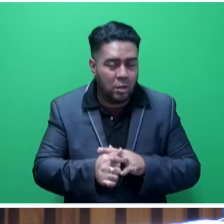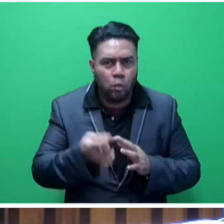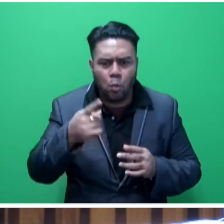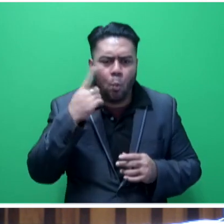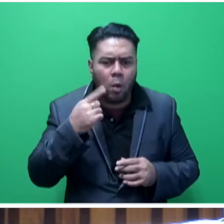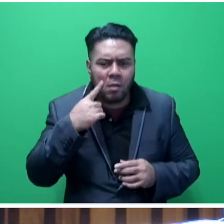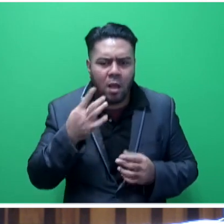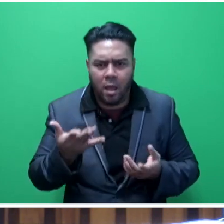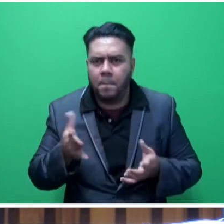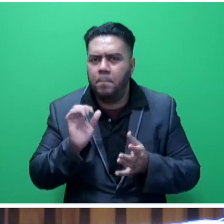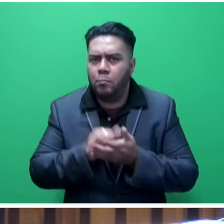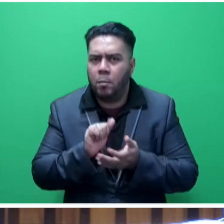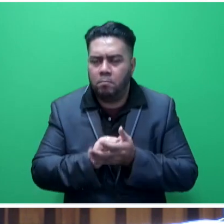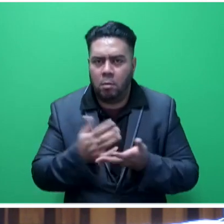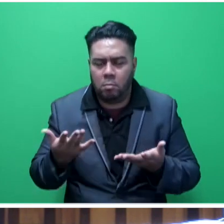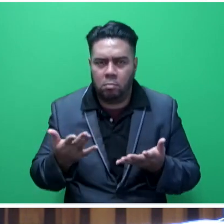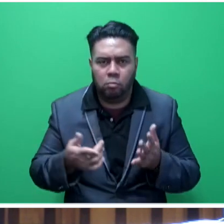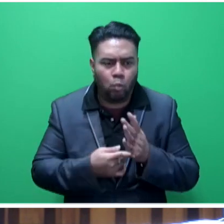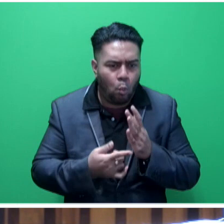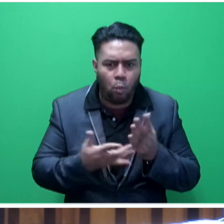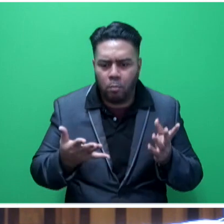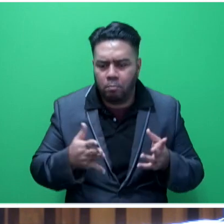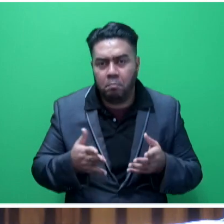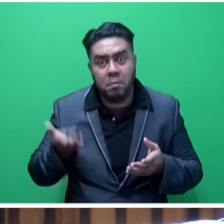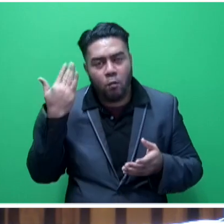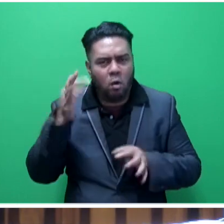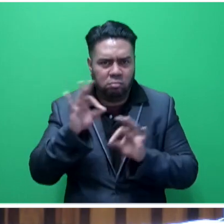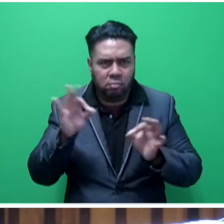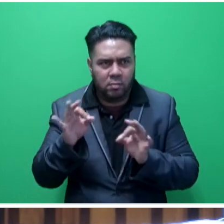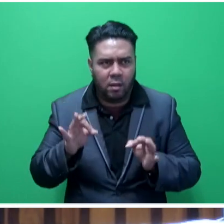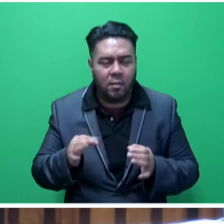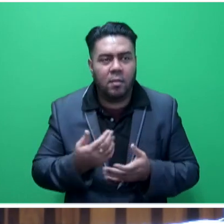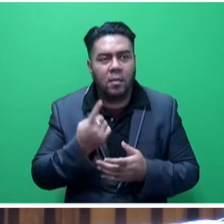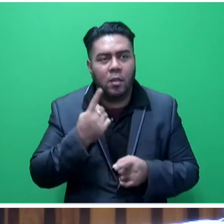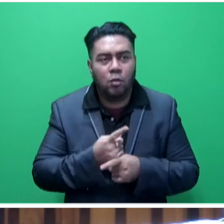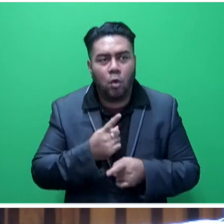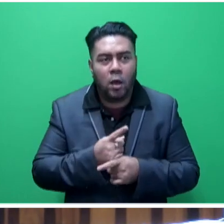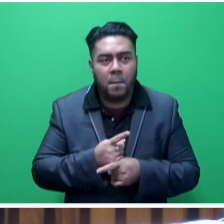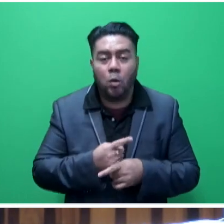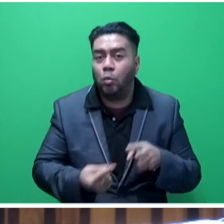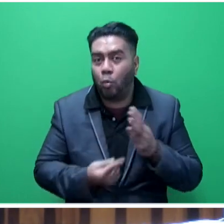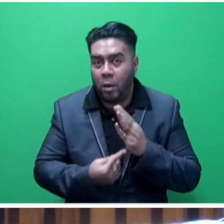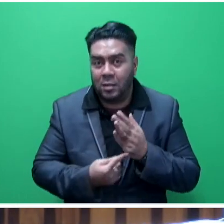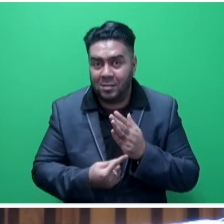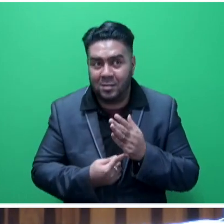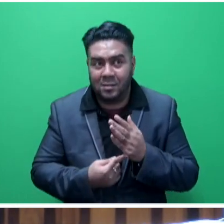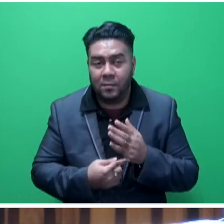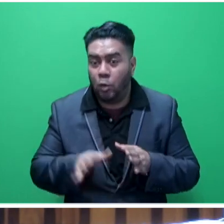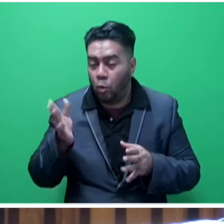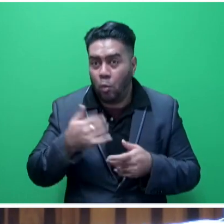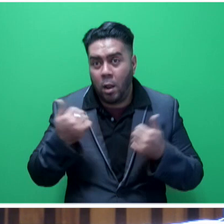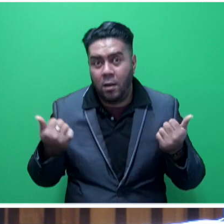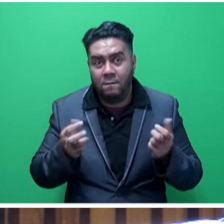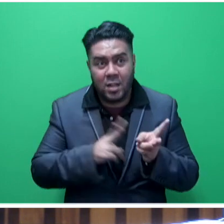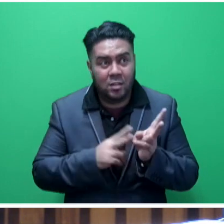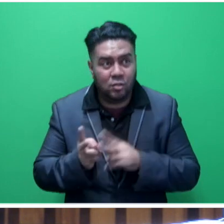and sanitation that did not have access to previously. So they talk about latrines. If you go to a lot of the villages, and I'm not